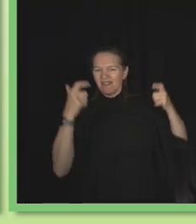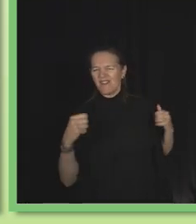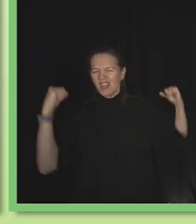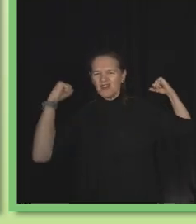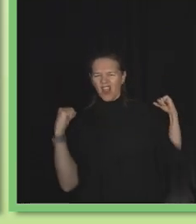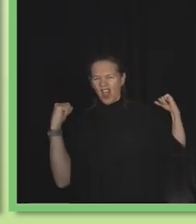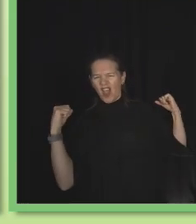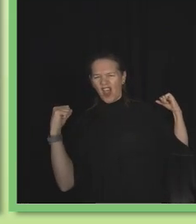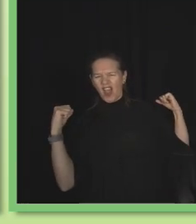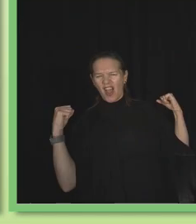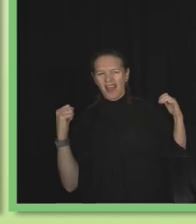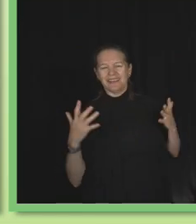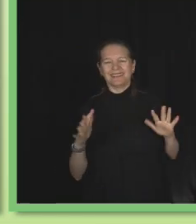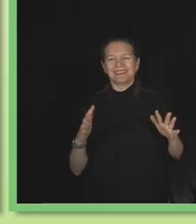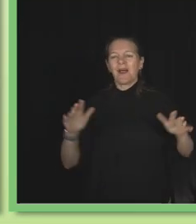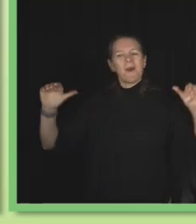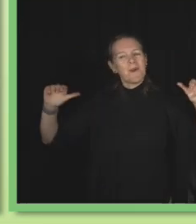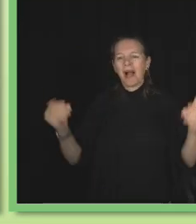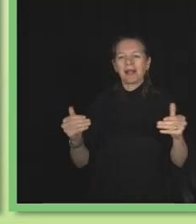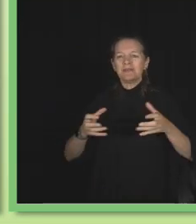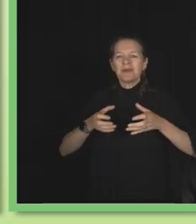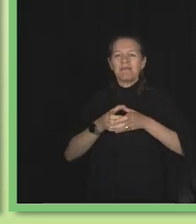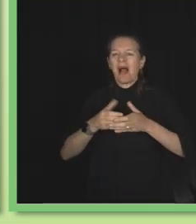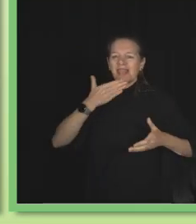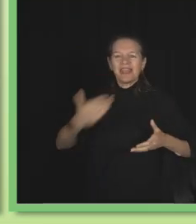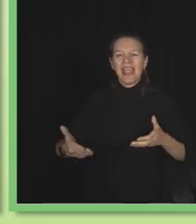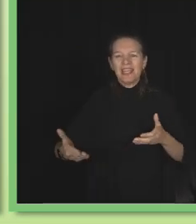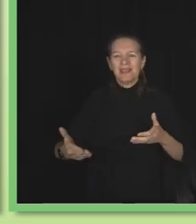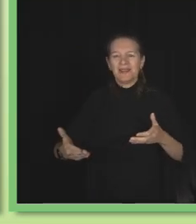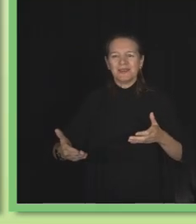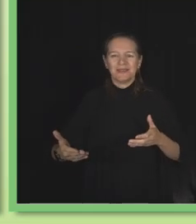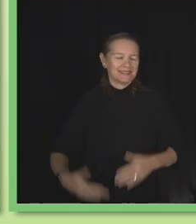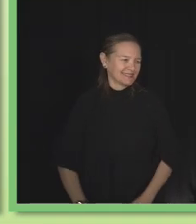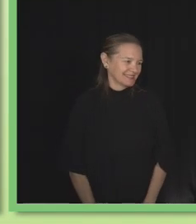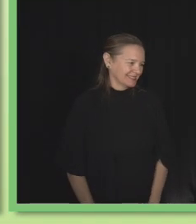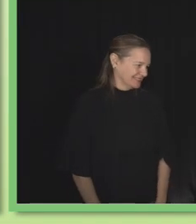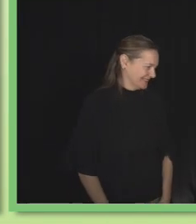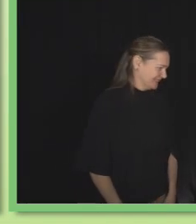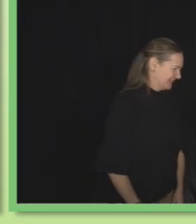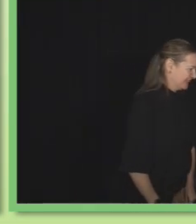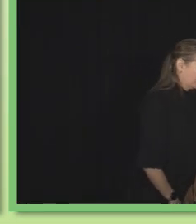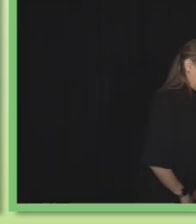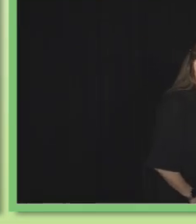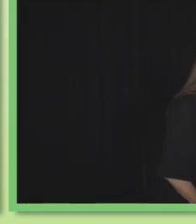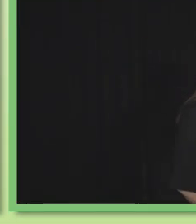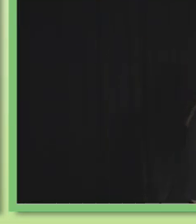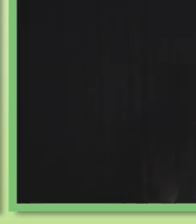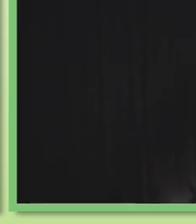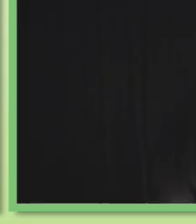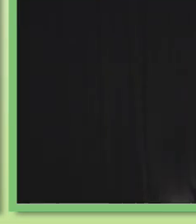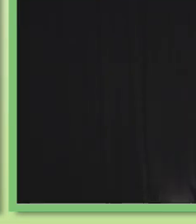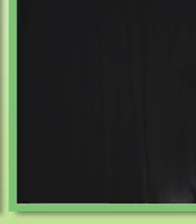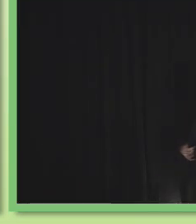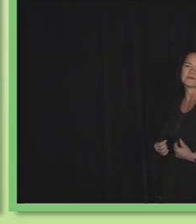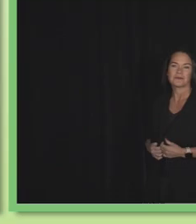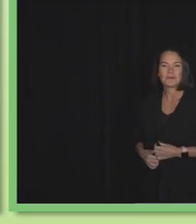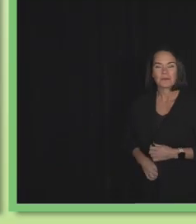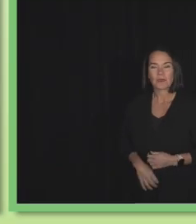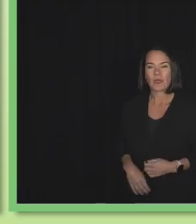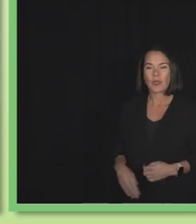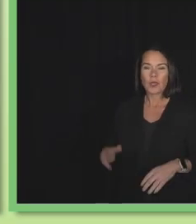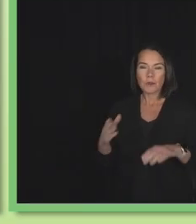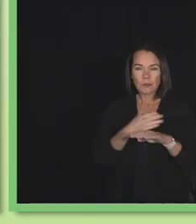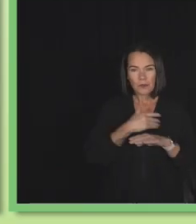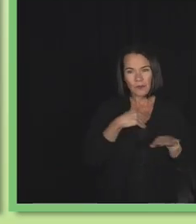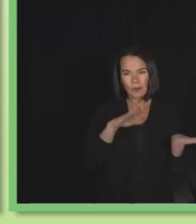Yeah! Welcome to the cabal, Stacey. Woo! And before we leave, I just want to do a couple of quick